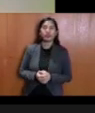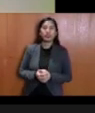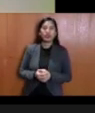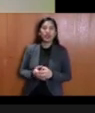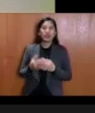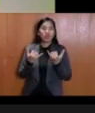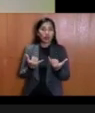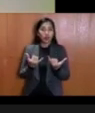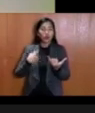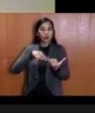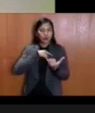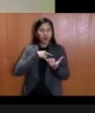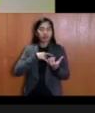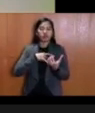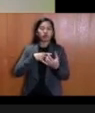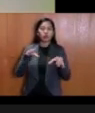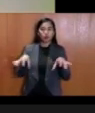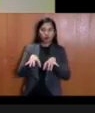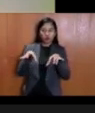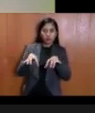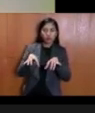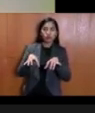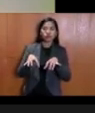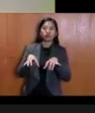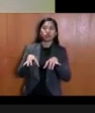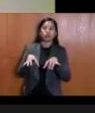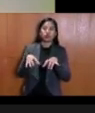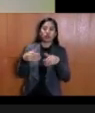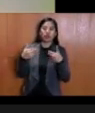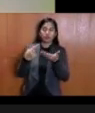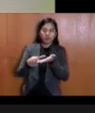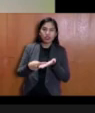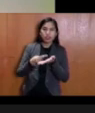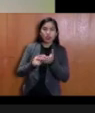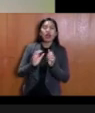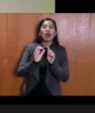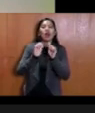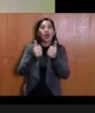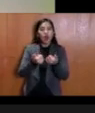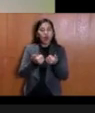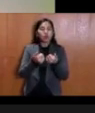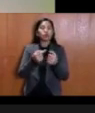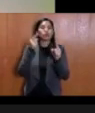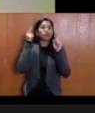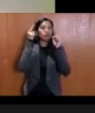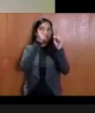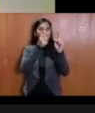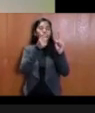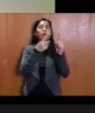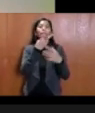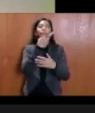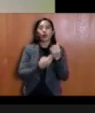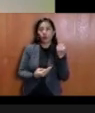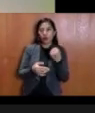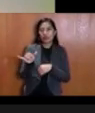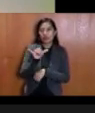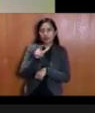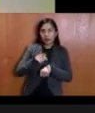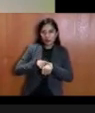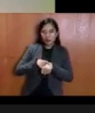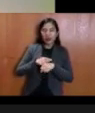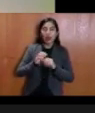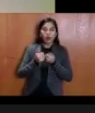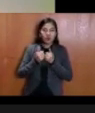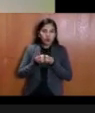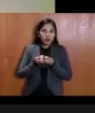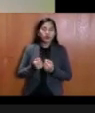of working with and having conversations is how do you actually achieve both at the same time?